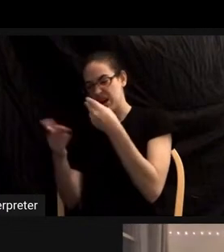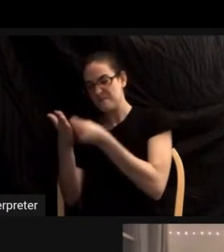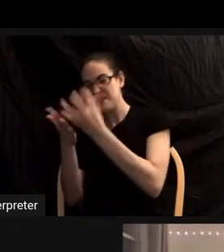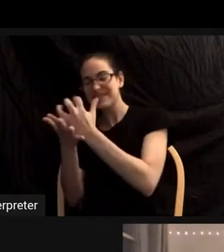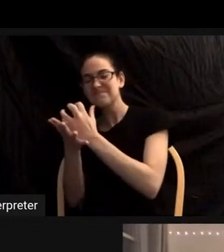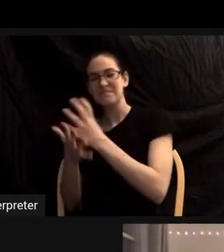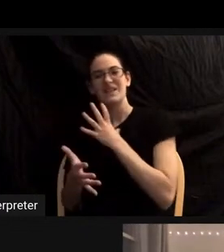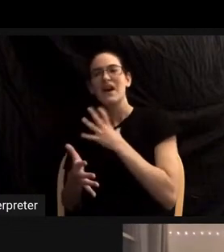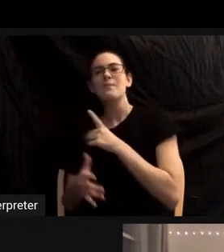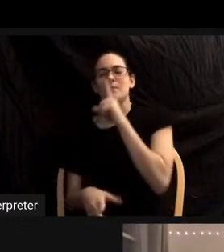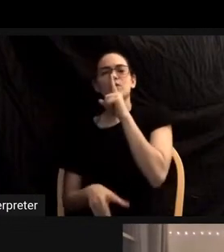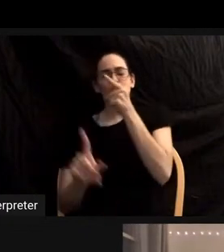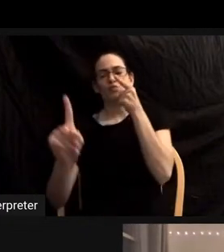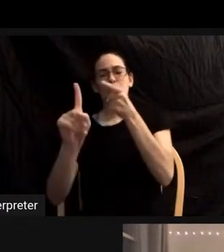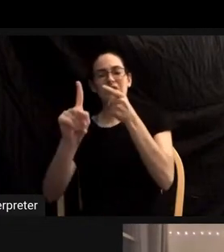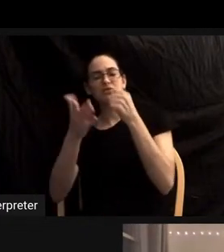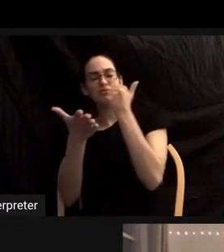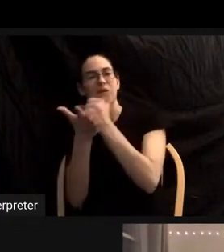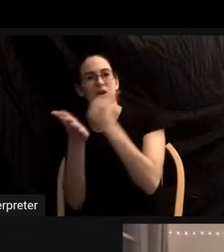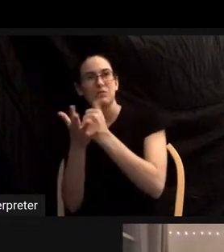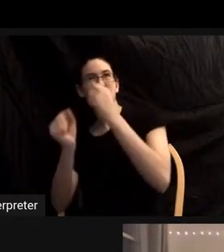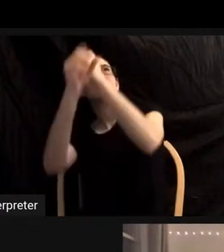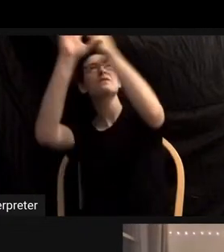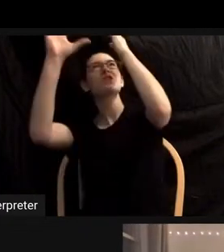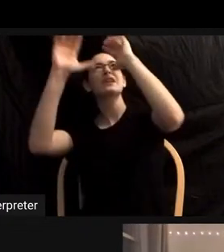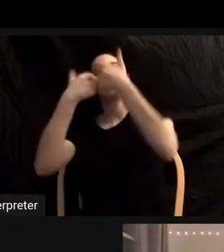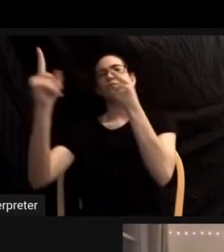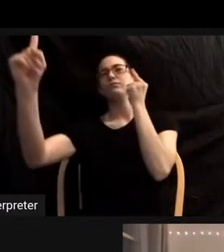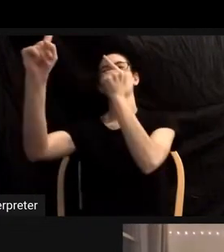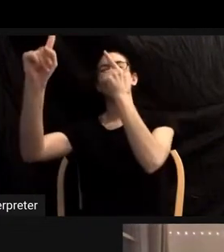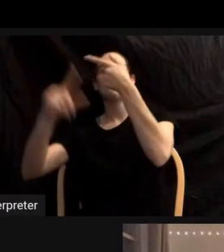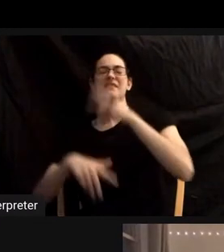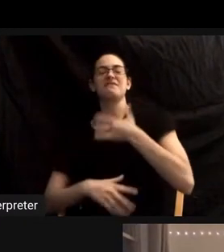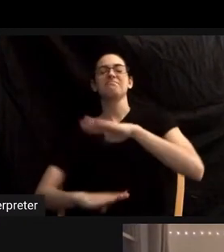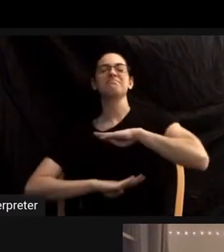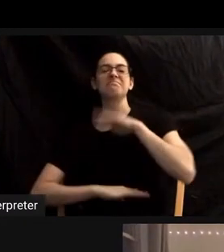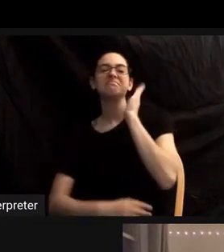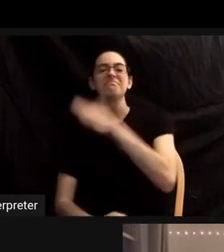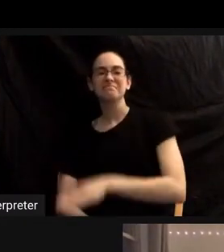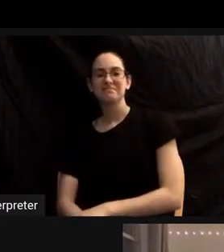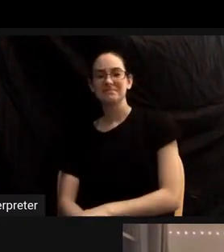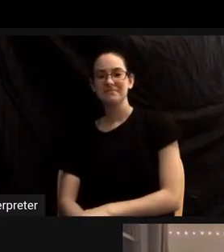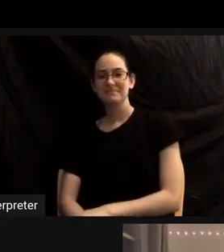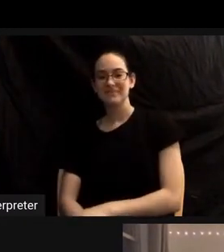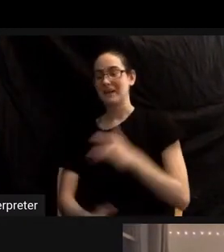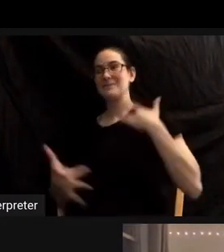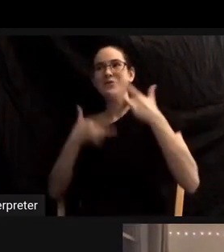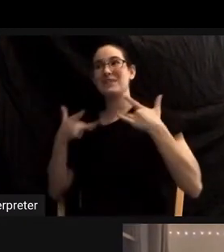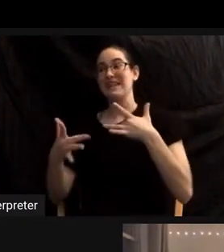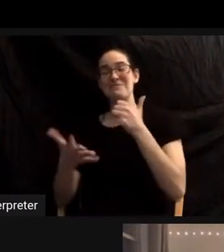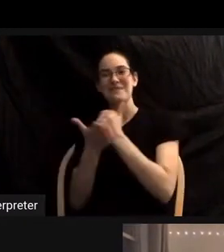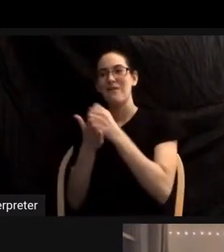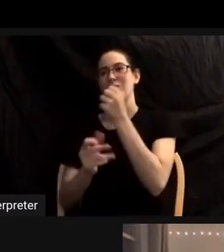you in your vision get to what it needs, and that will make me satisfied. That brings me so much joy.